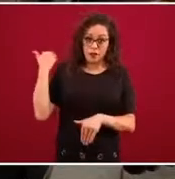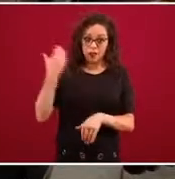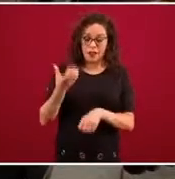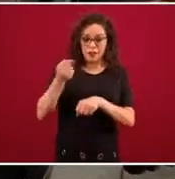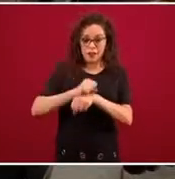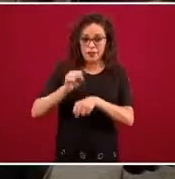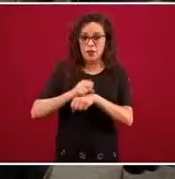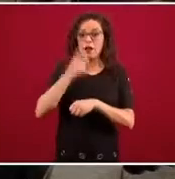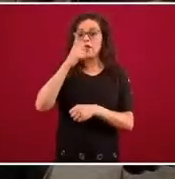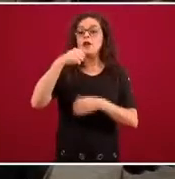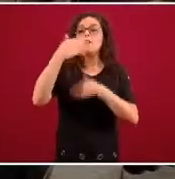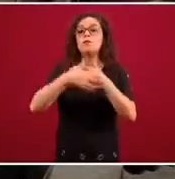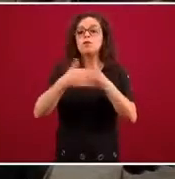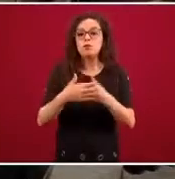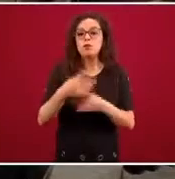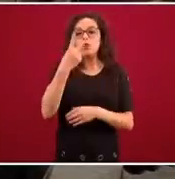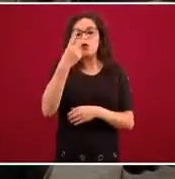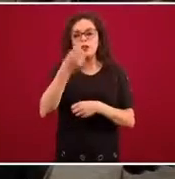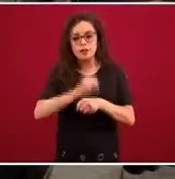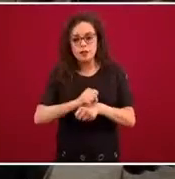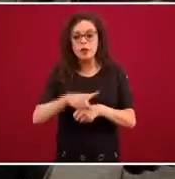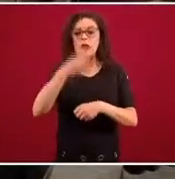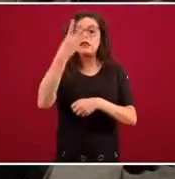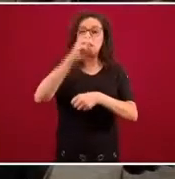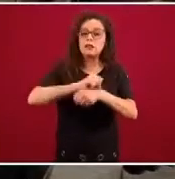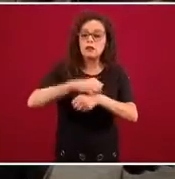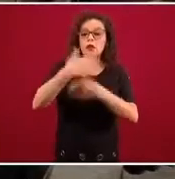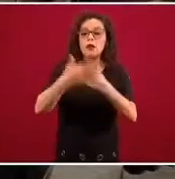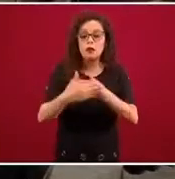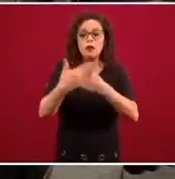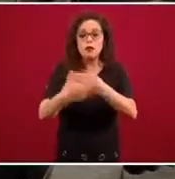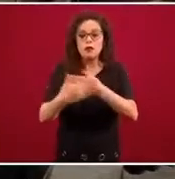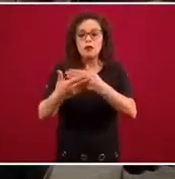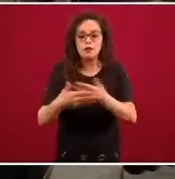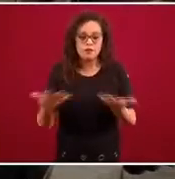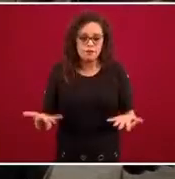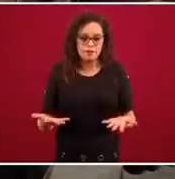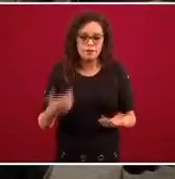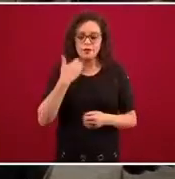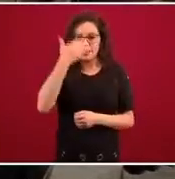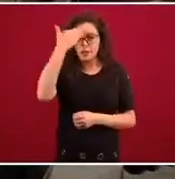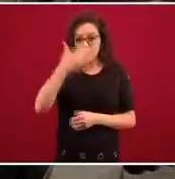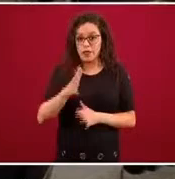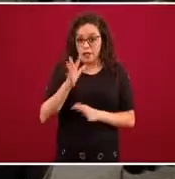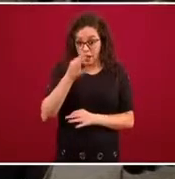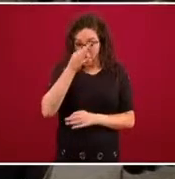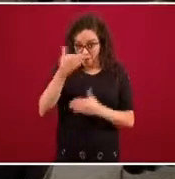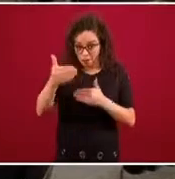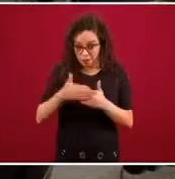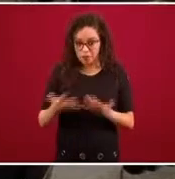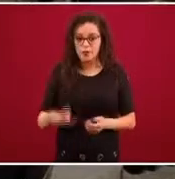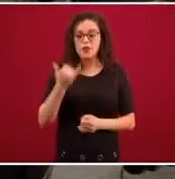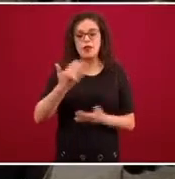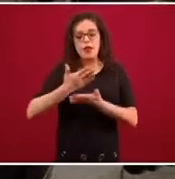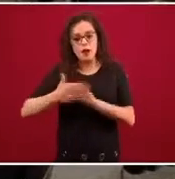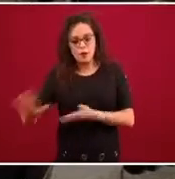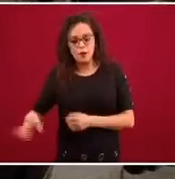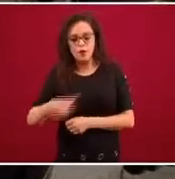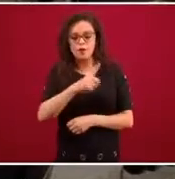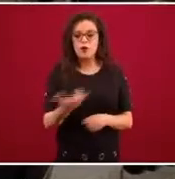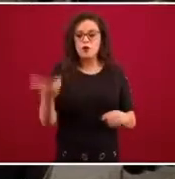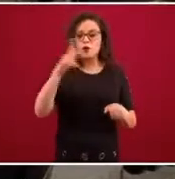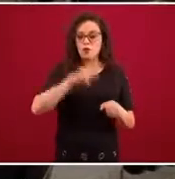last week you were saying we were pretty close, so how close are we? Also, I would like to know if within